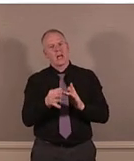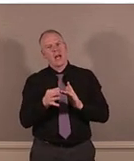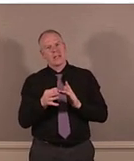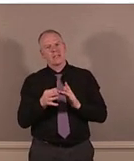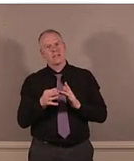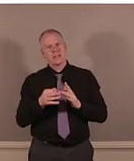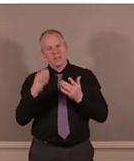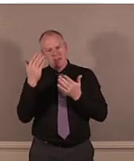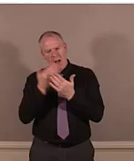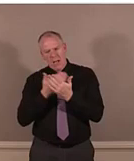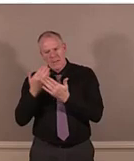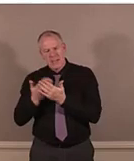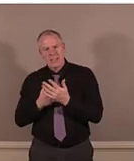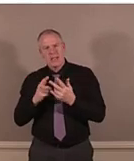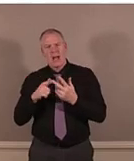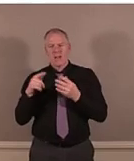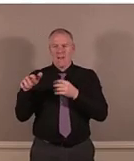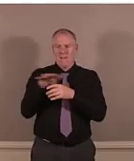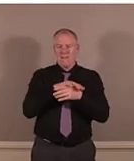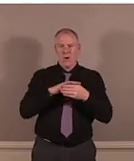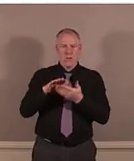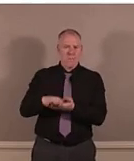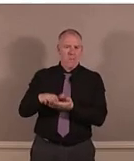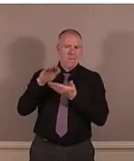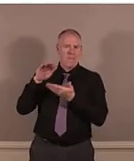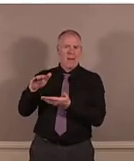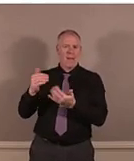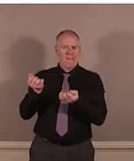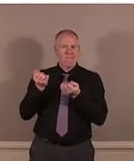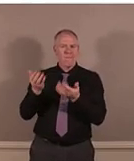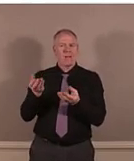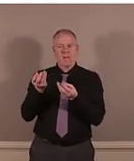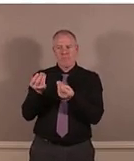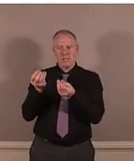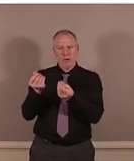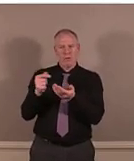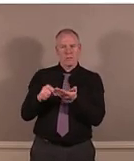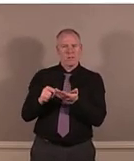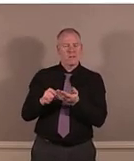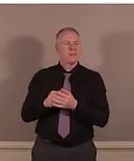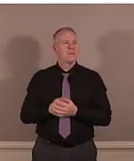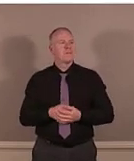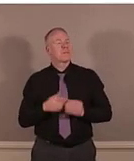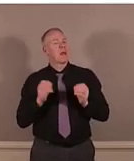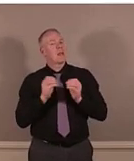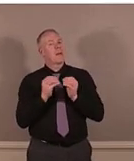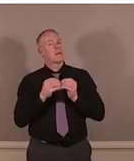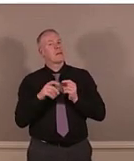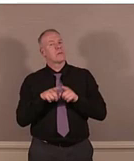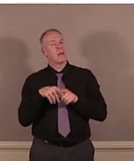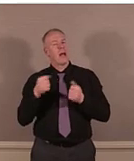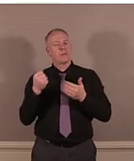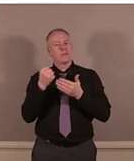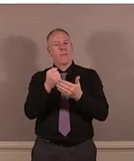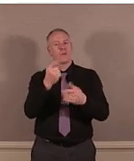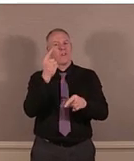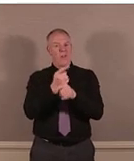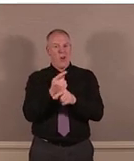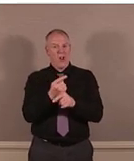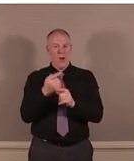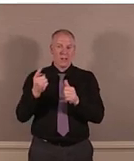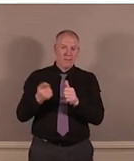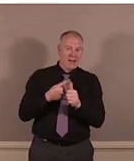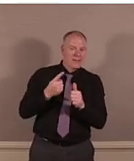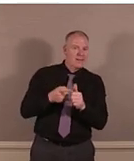documents, and then we have a full resource pack that's available. And also I touched also on about having the supports built in and having